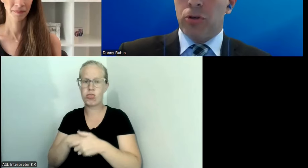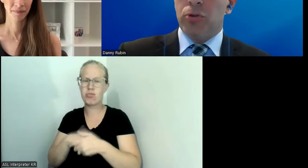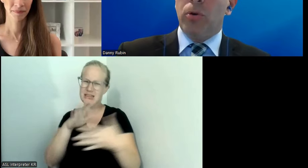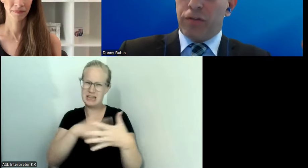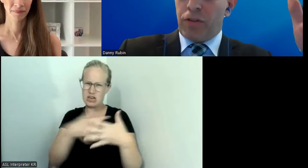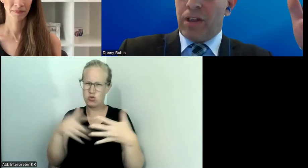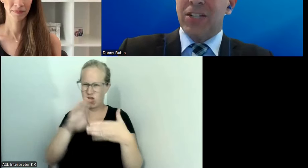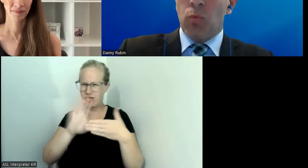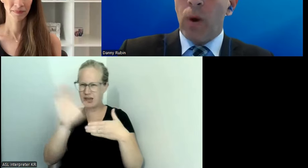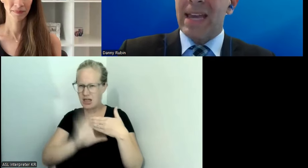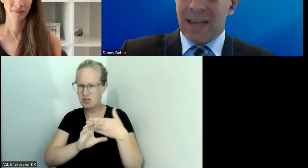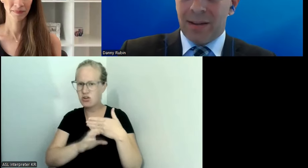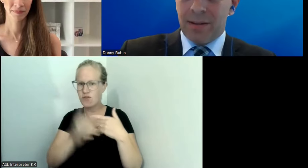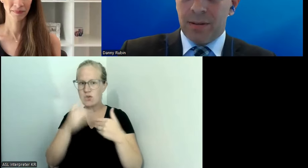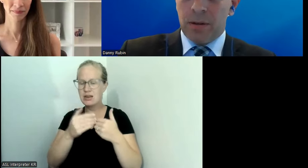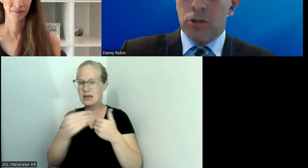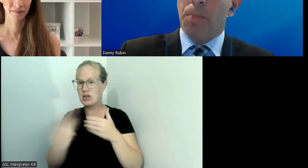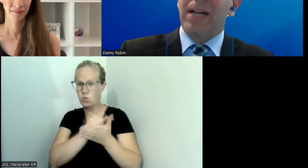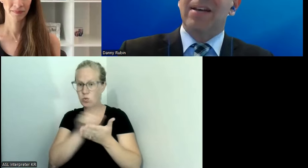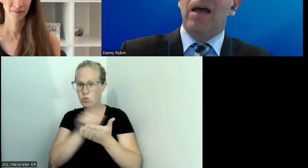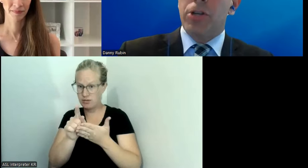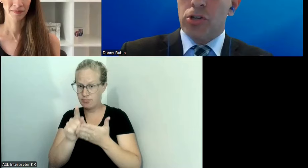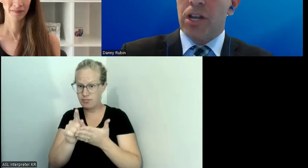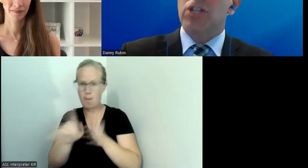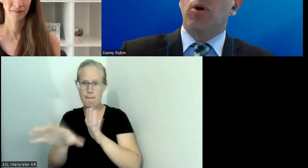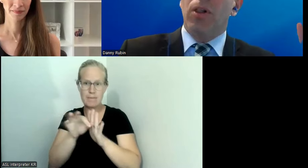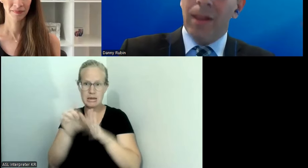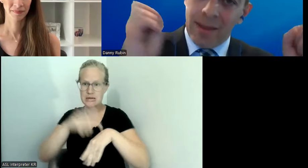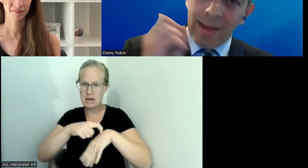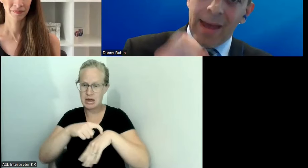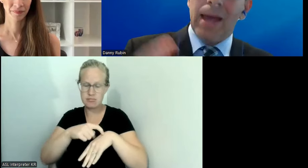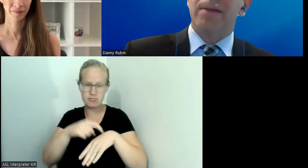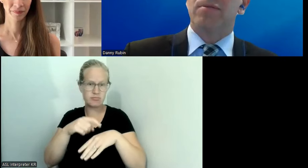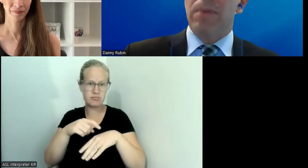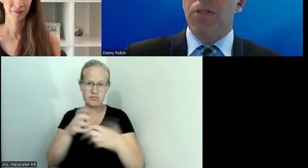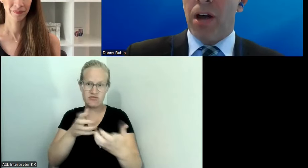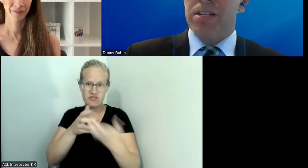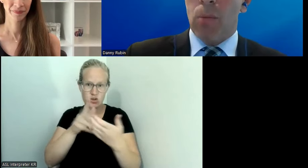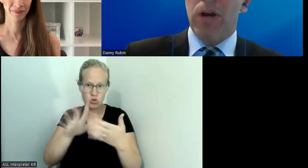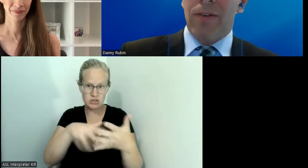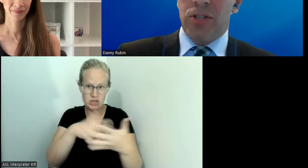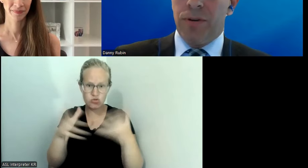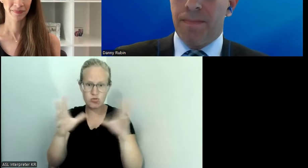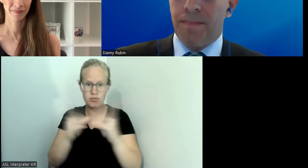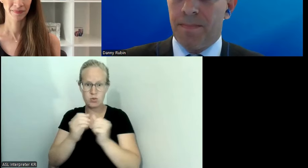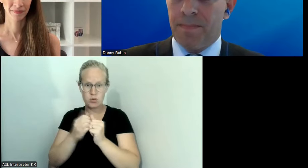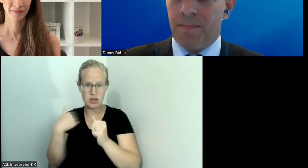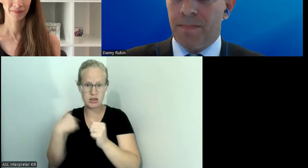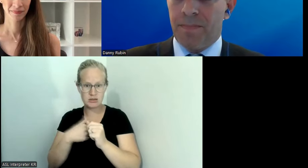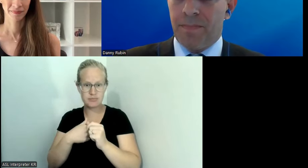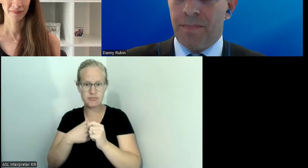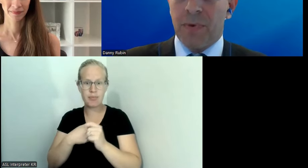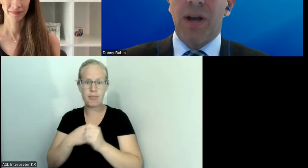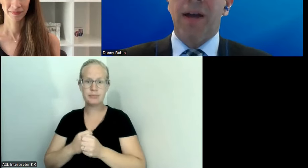on that calendar tool is for the next week. So pick a time on your schedule and meet with us and we'll give it to you.